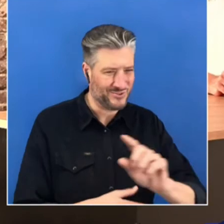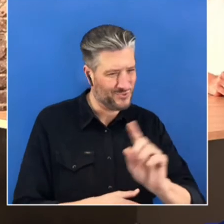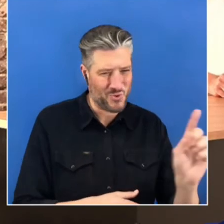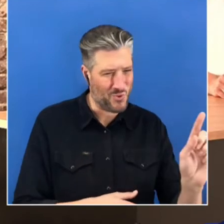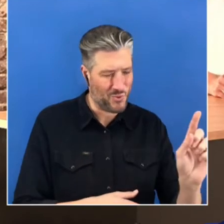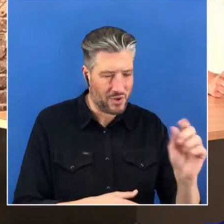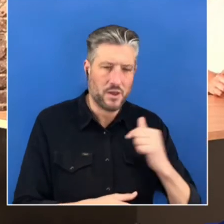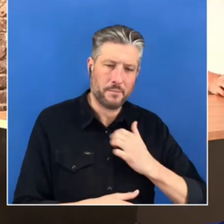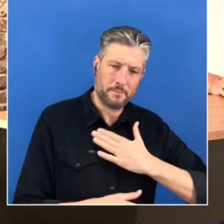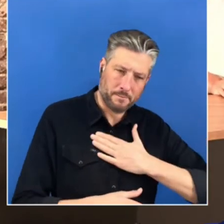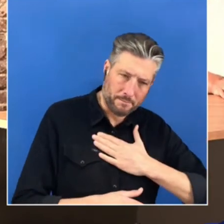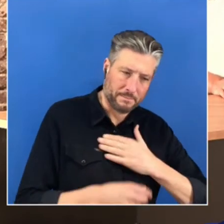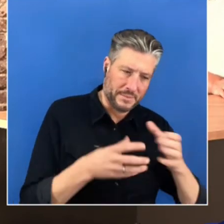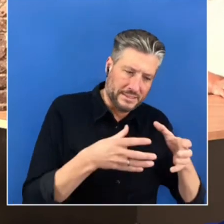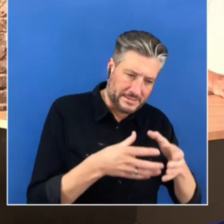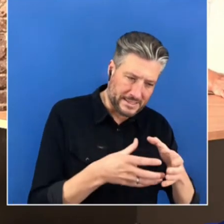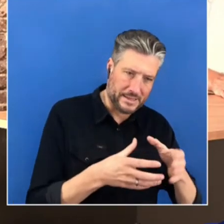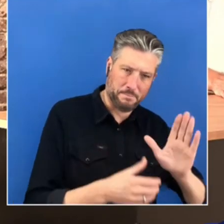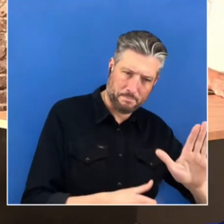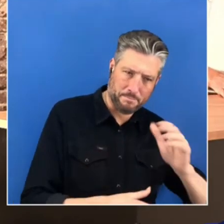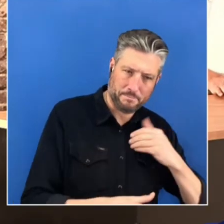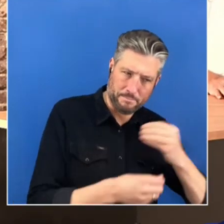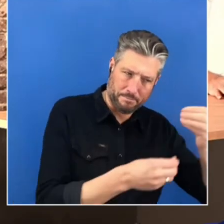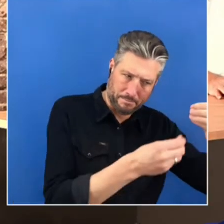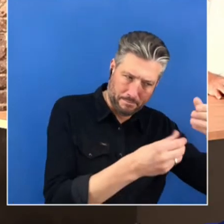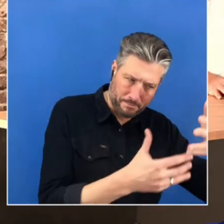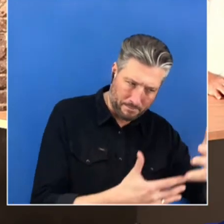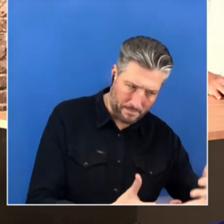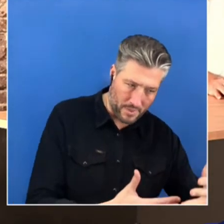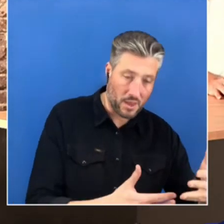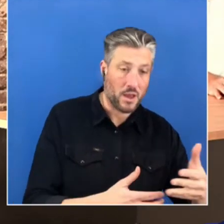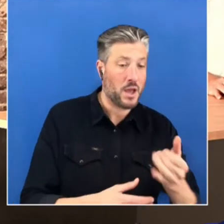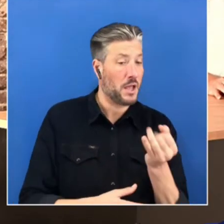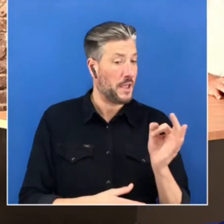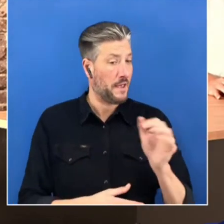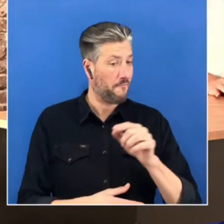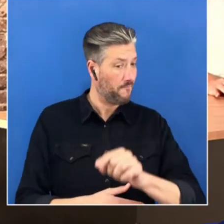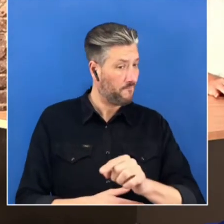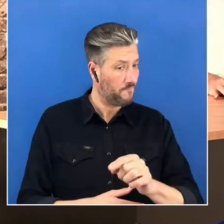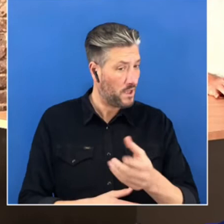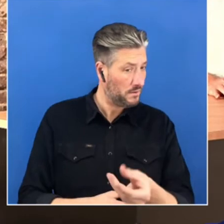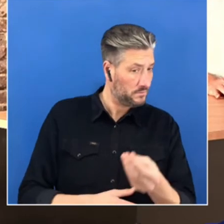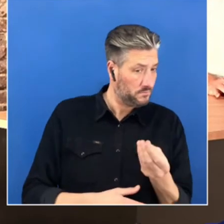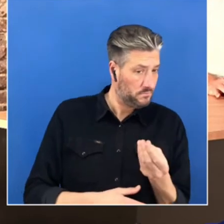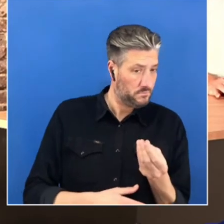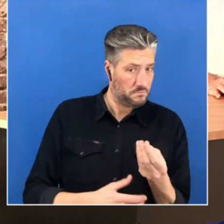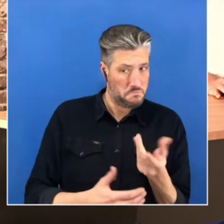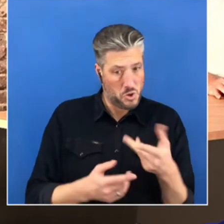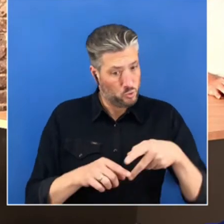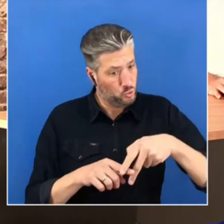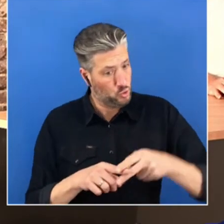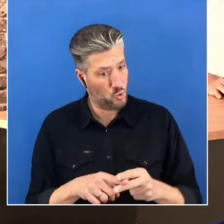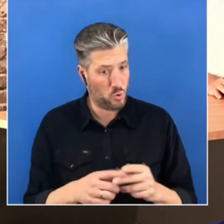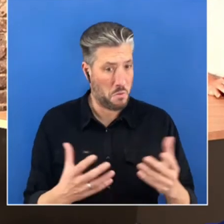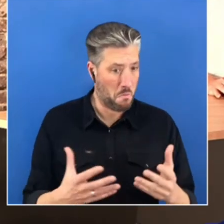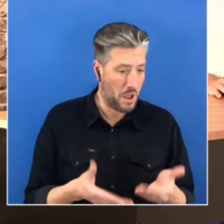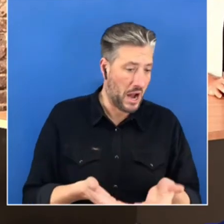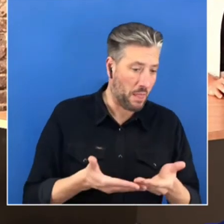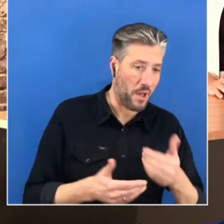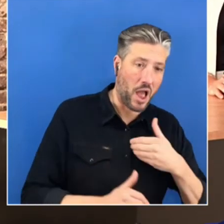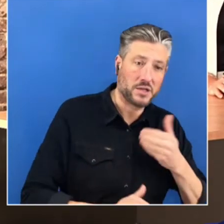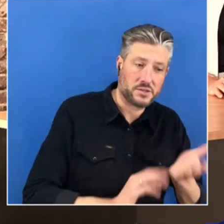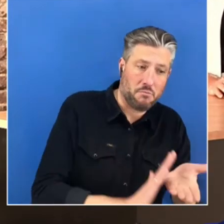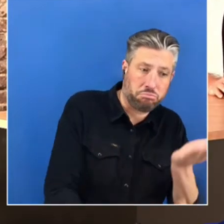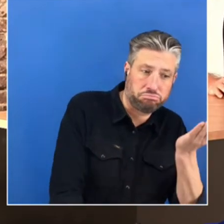like a feature or make a contribution to our tools, you can definitely reach out to us. We'll talk to you via GitHub and see what we need to do to get that approved